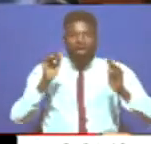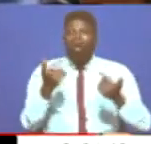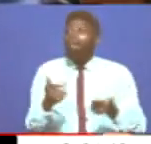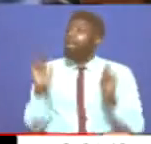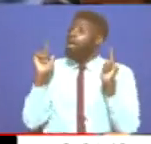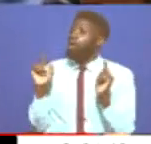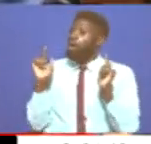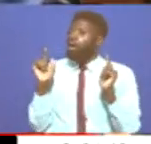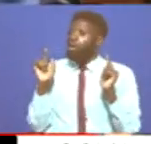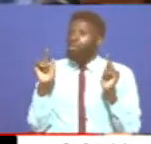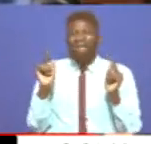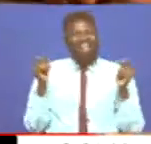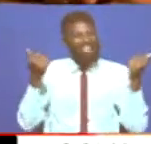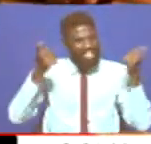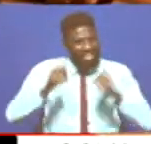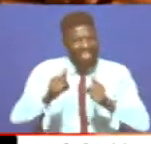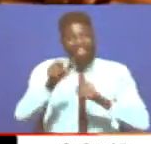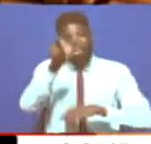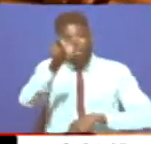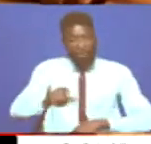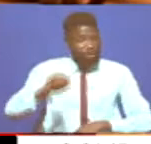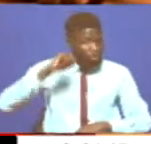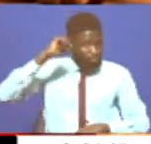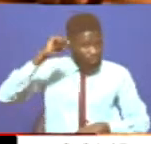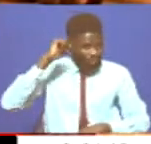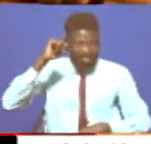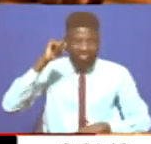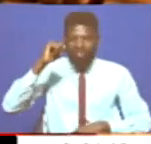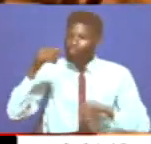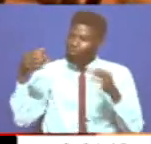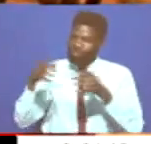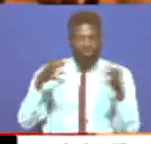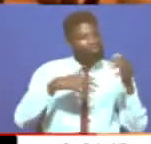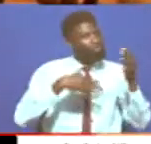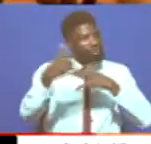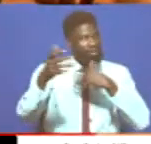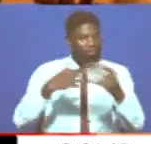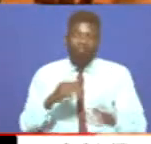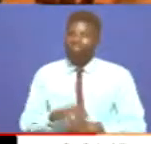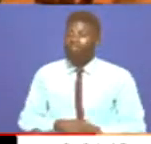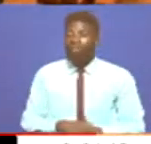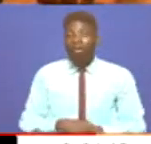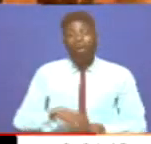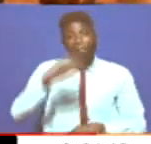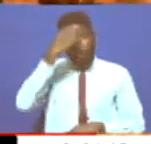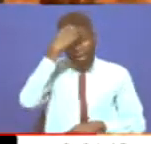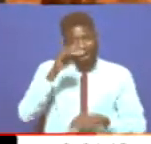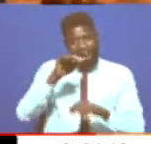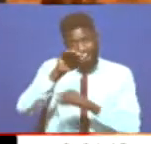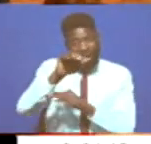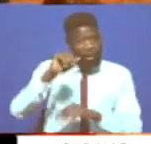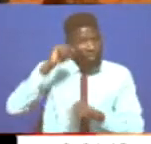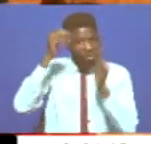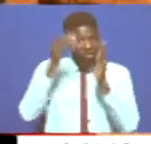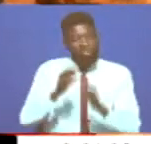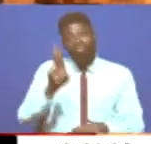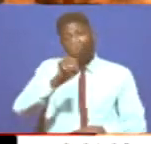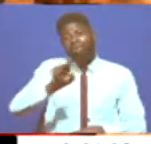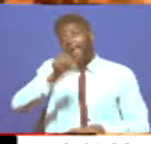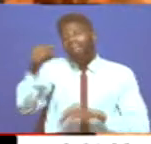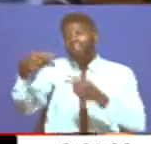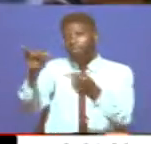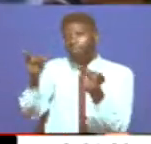any politicians from both sides. Magoha advising politicians to use alternative venues for their rallies as candidates